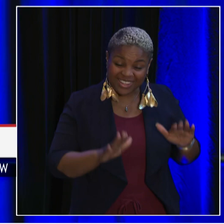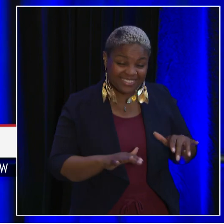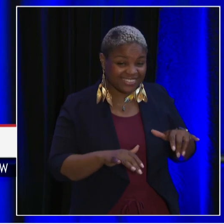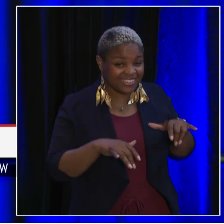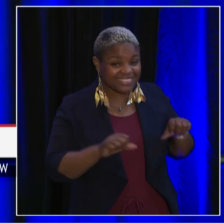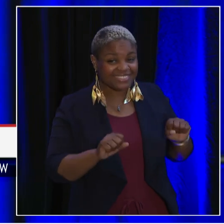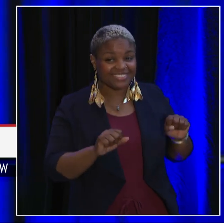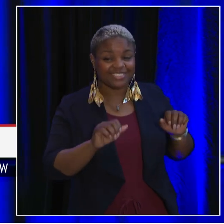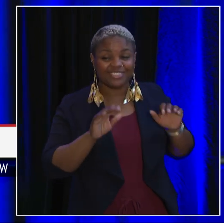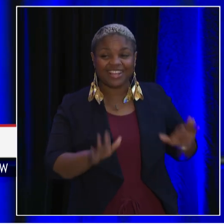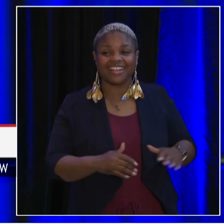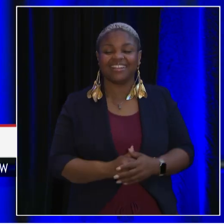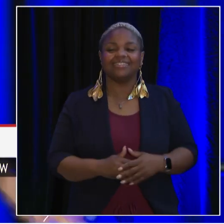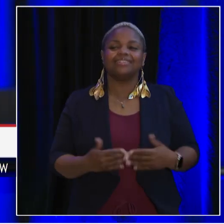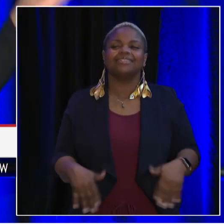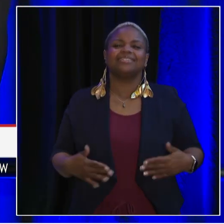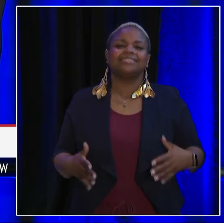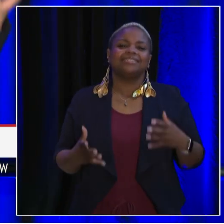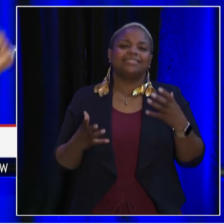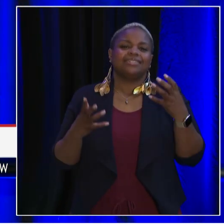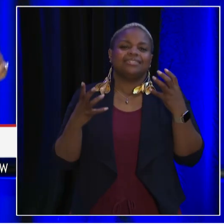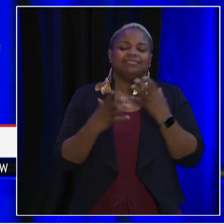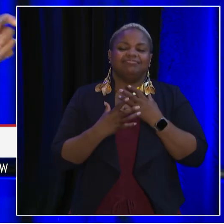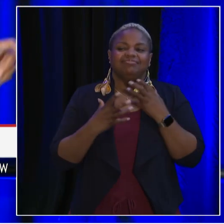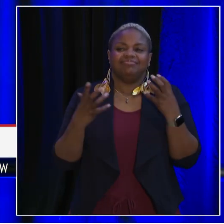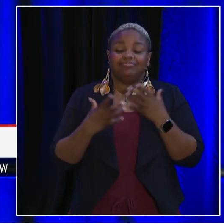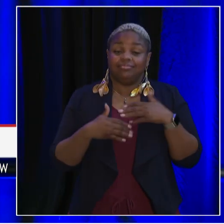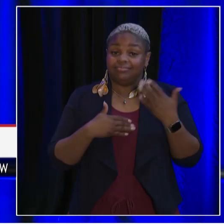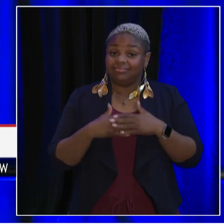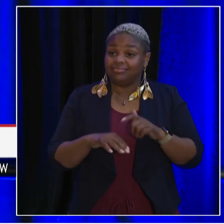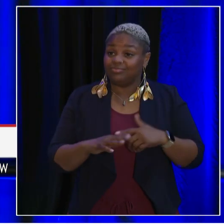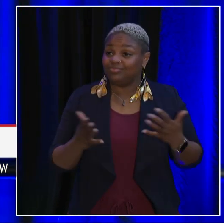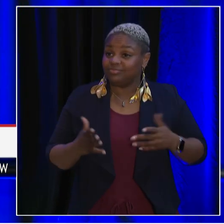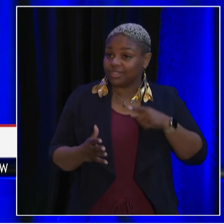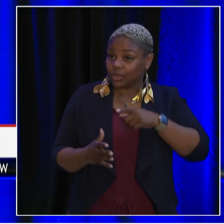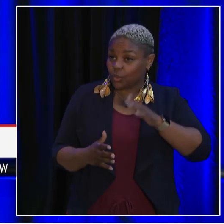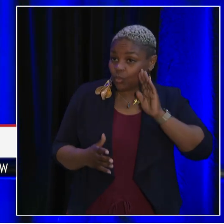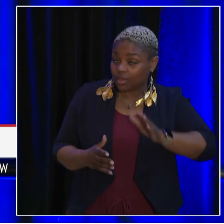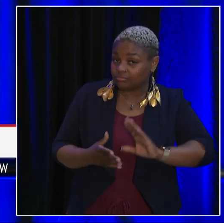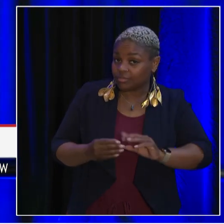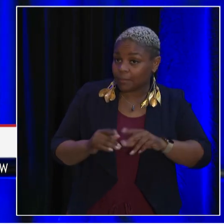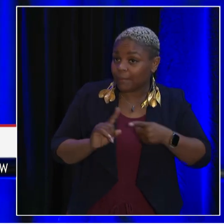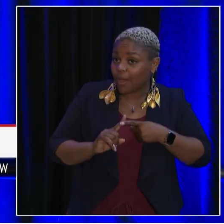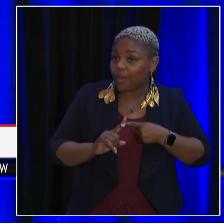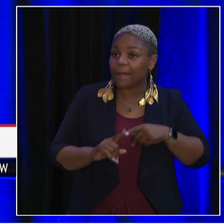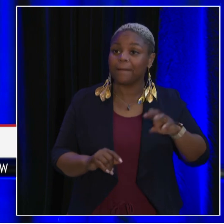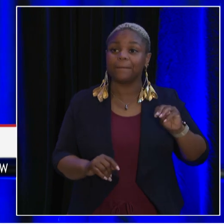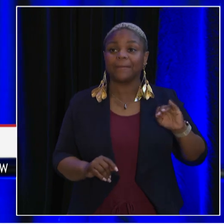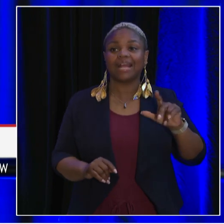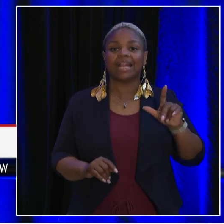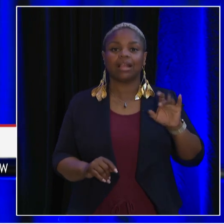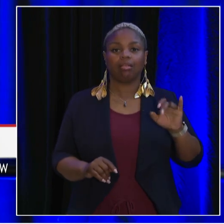Excellent, excellent, excellent. Okay, next time the people want to rag on the millennials, I'm like, y'all don't understand. We got Maxwell Frost.